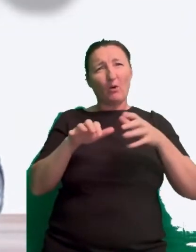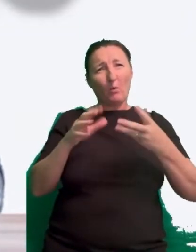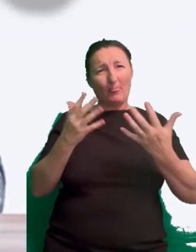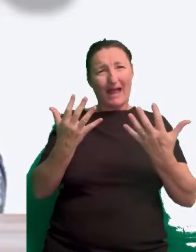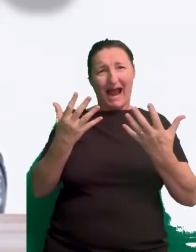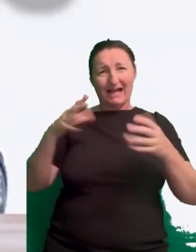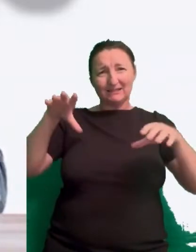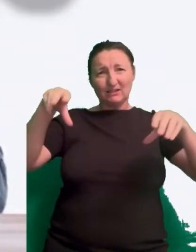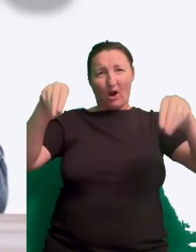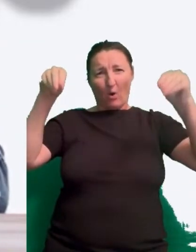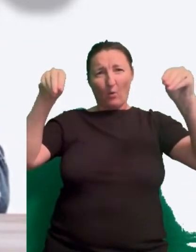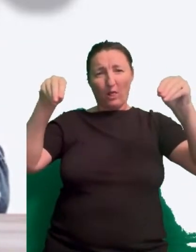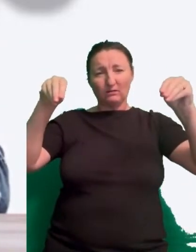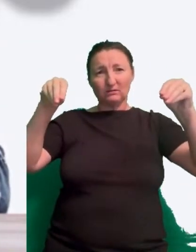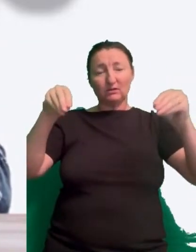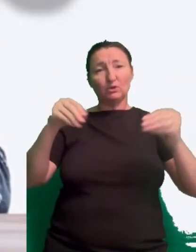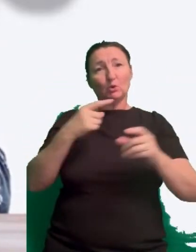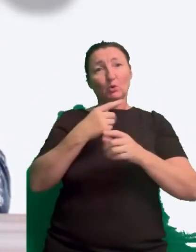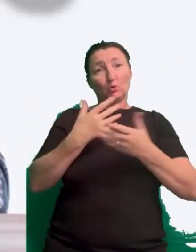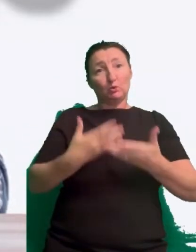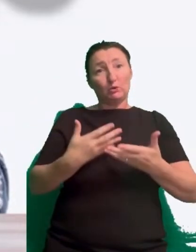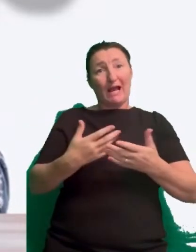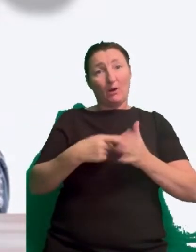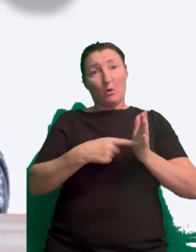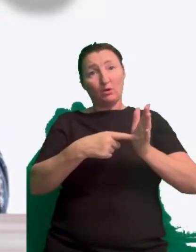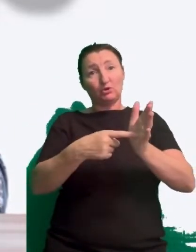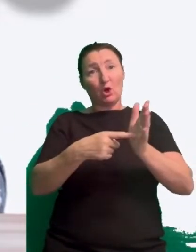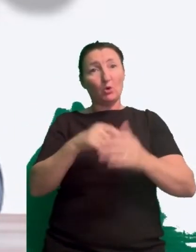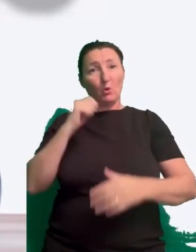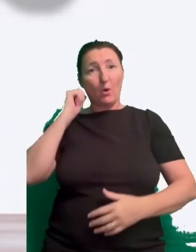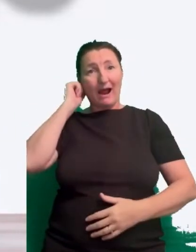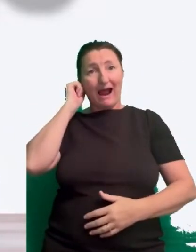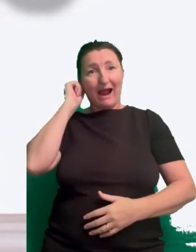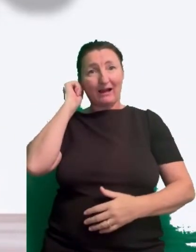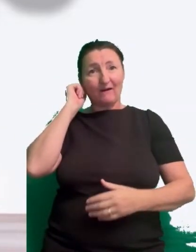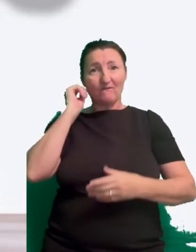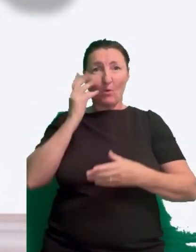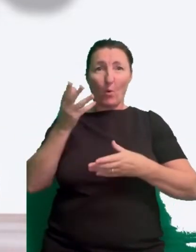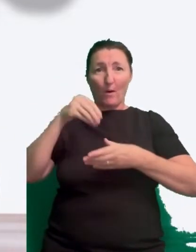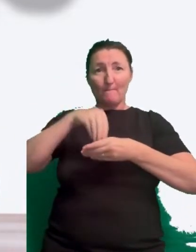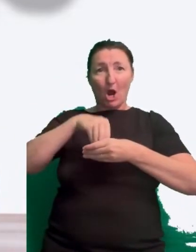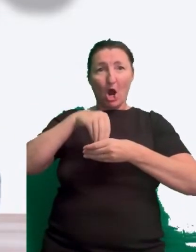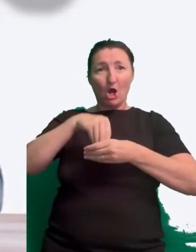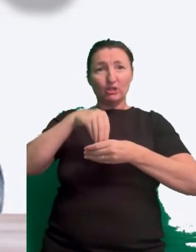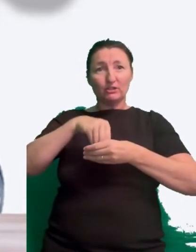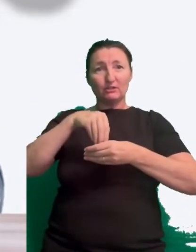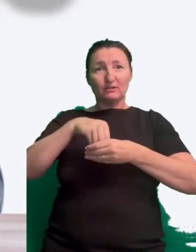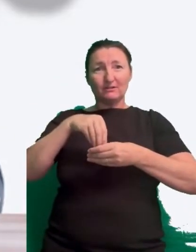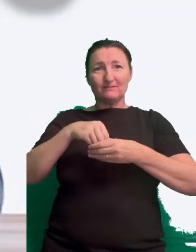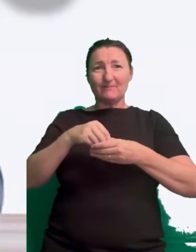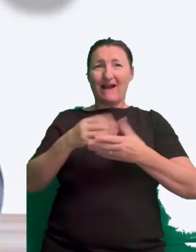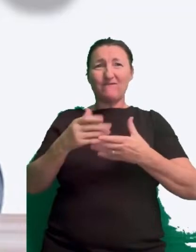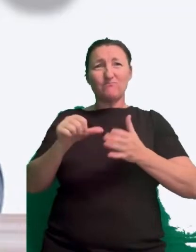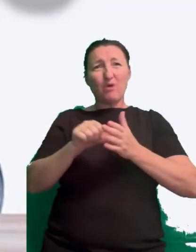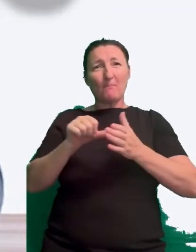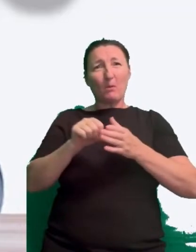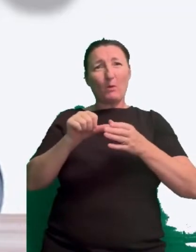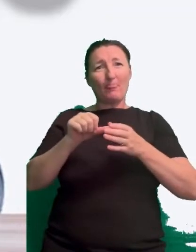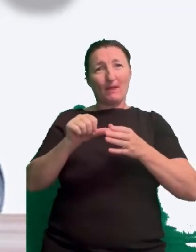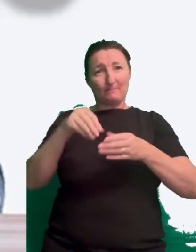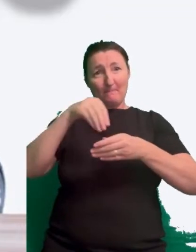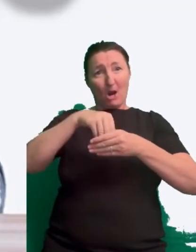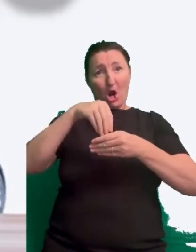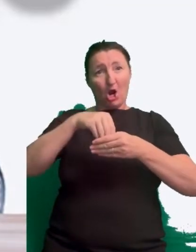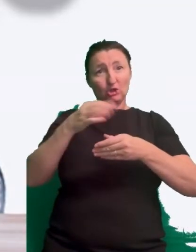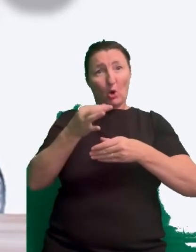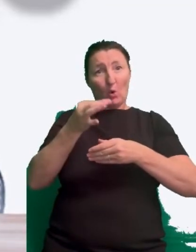dexterity. Today I'm talking about all the hacks that you'll need for your purse. So I have issues with getting cards in and out and also with